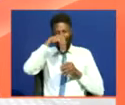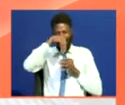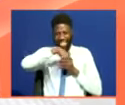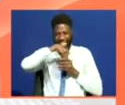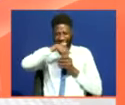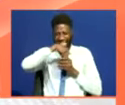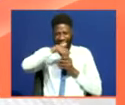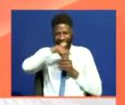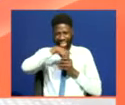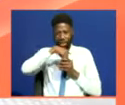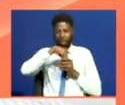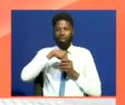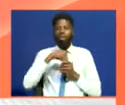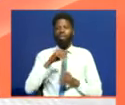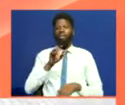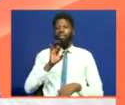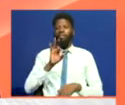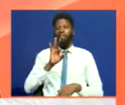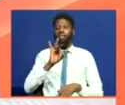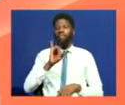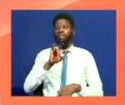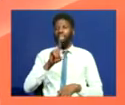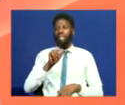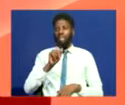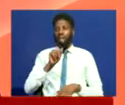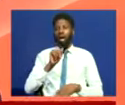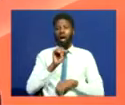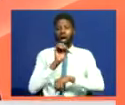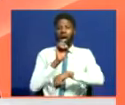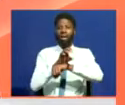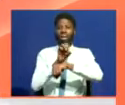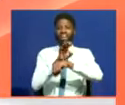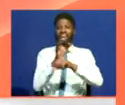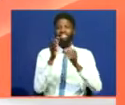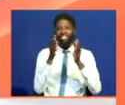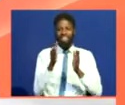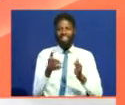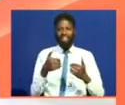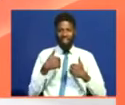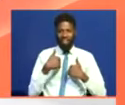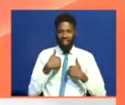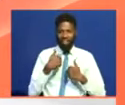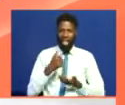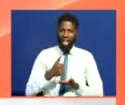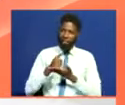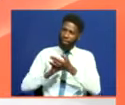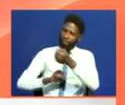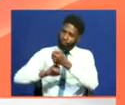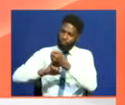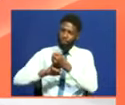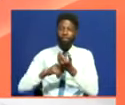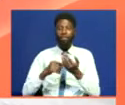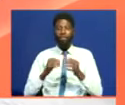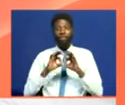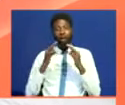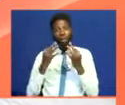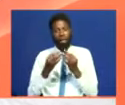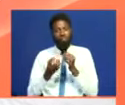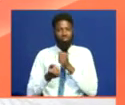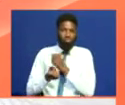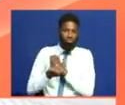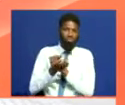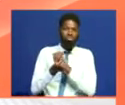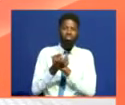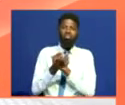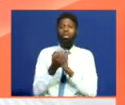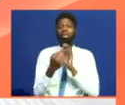enabling psychosocial support. And the kind of tales that these families will tell you of what they found. Okay. For instance, this very